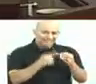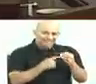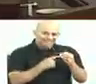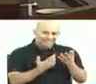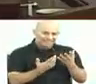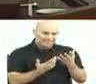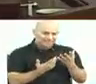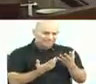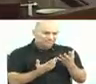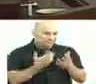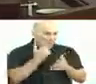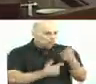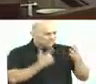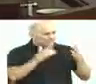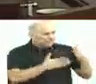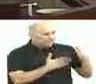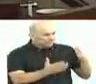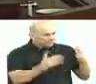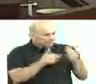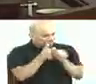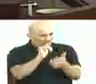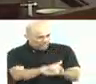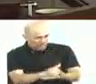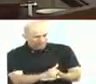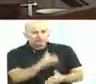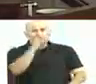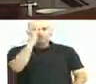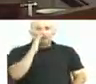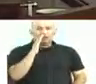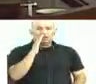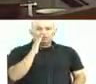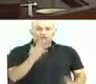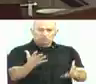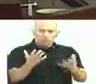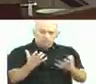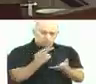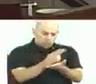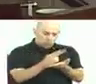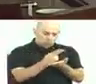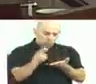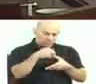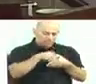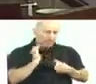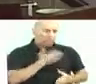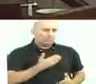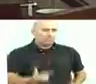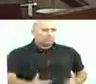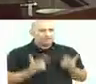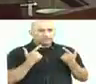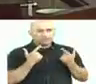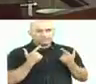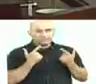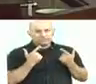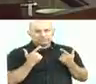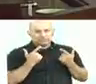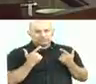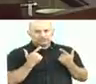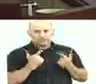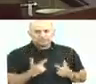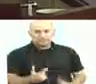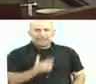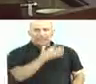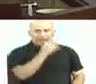in your soul. God desires holiness in our lives and in